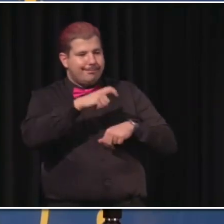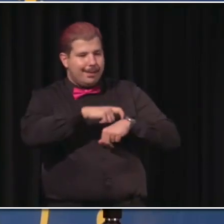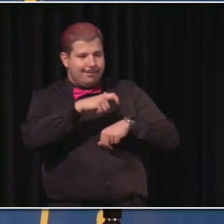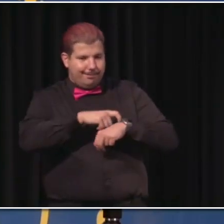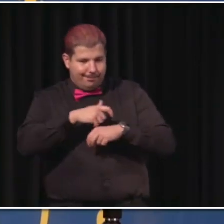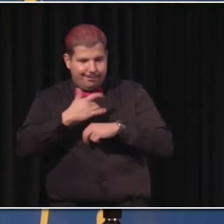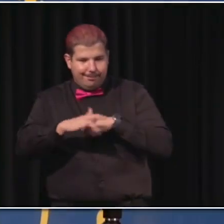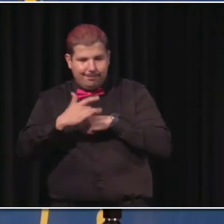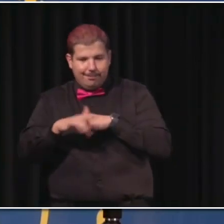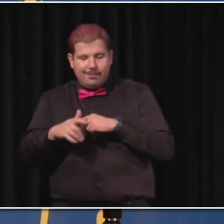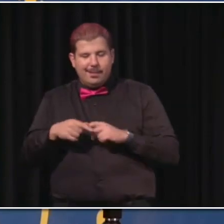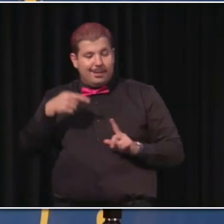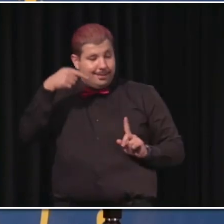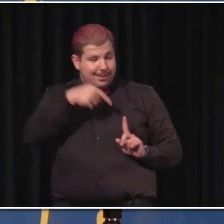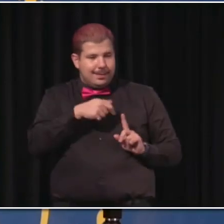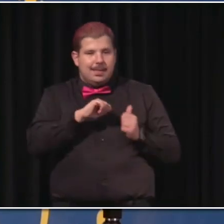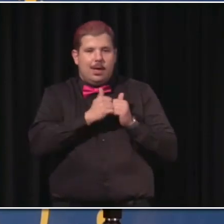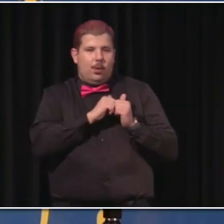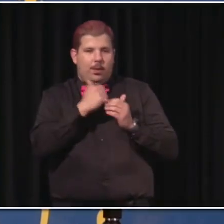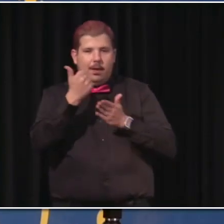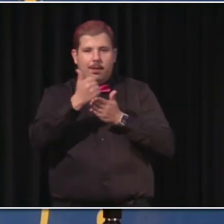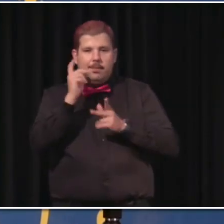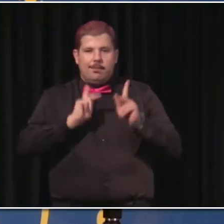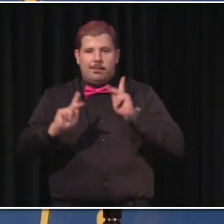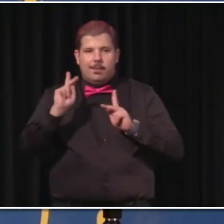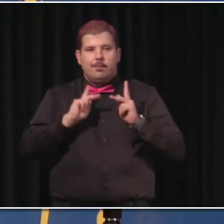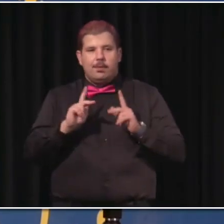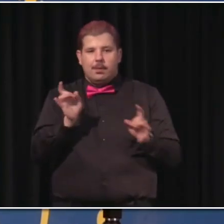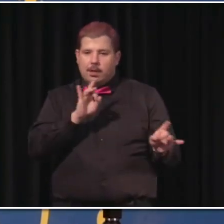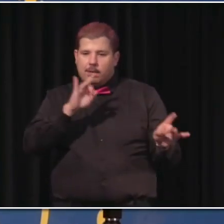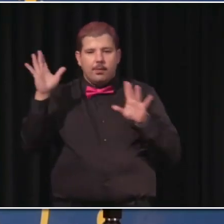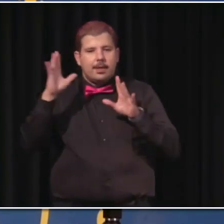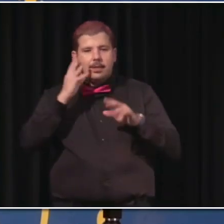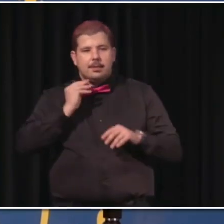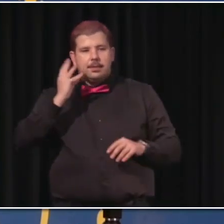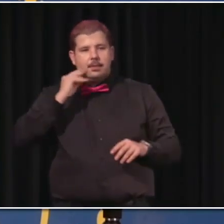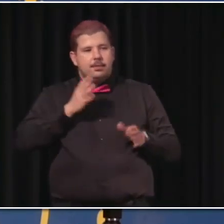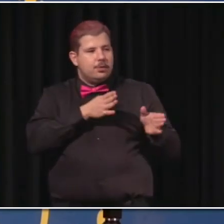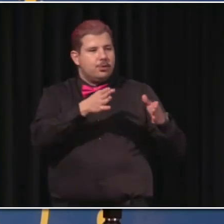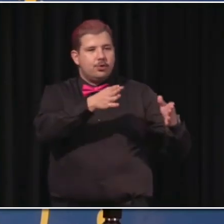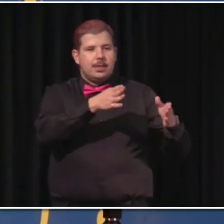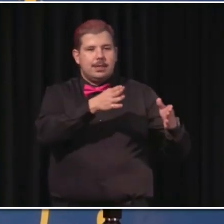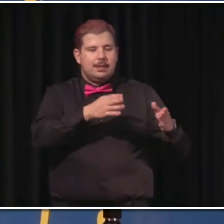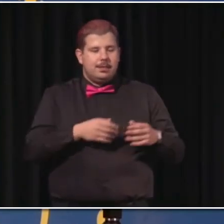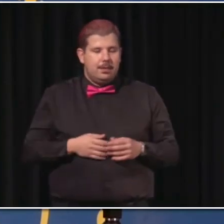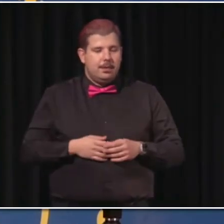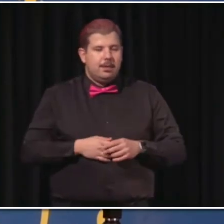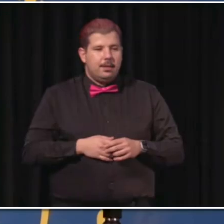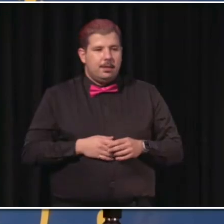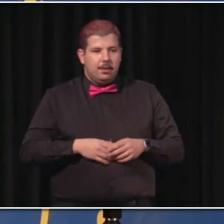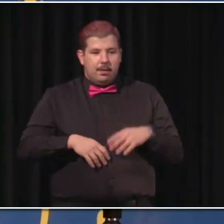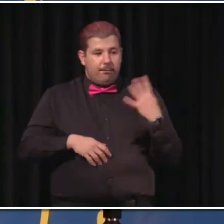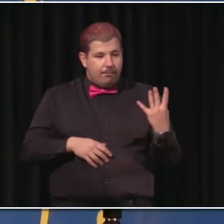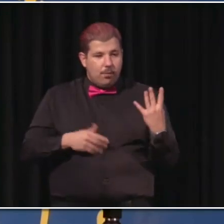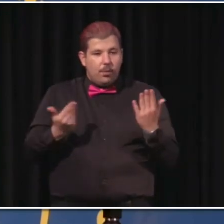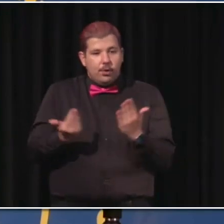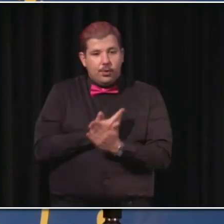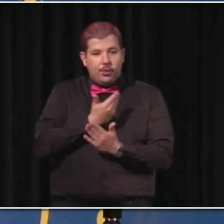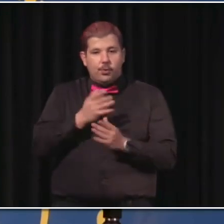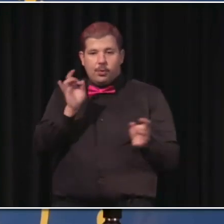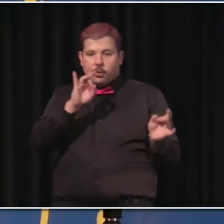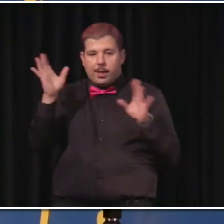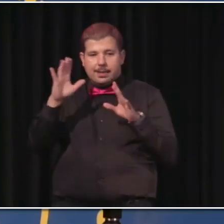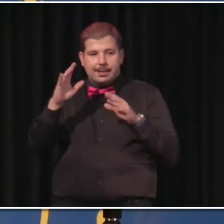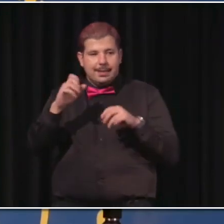This is how we help people in crisis on our streets. We've opened 4 new crisis stabilization